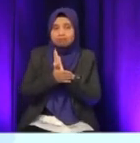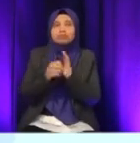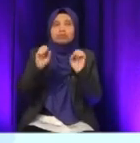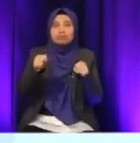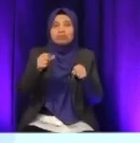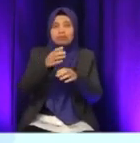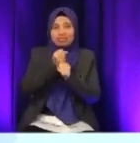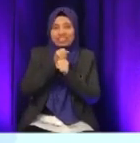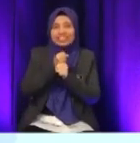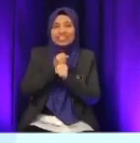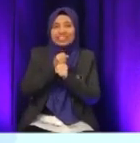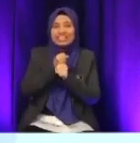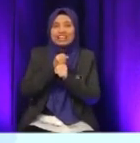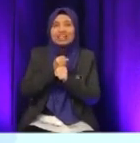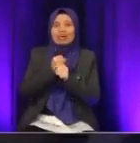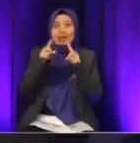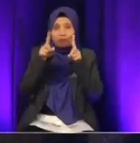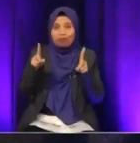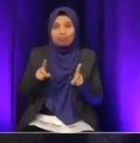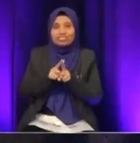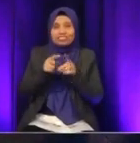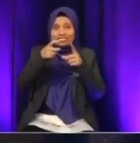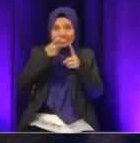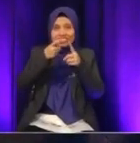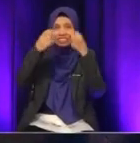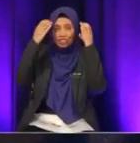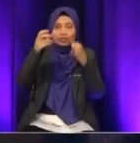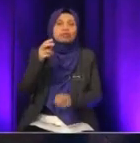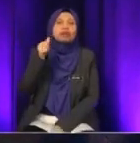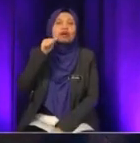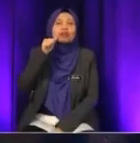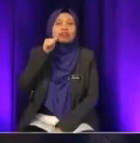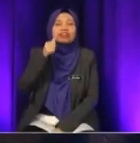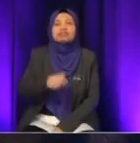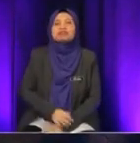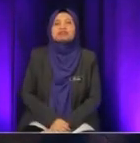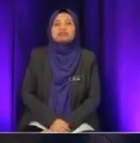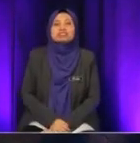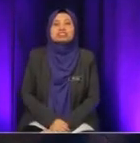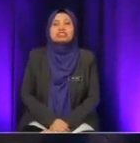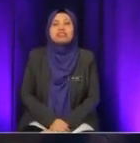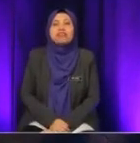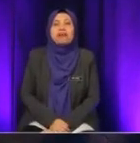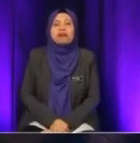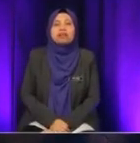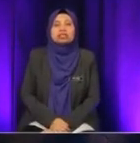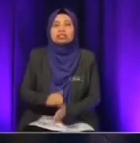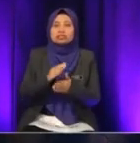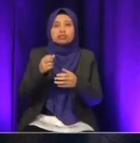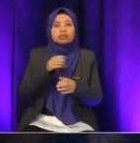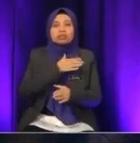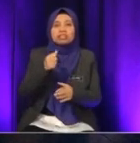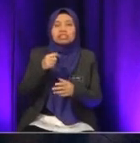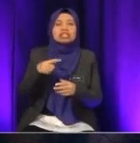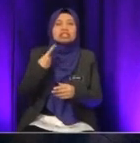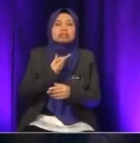Remember that, pupils? Okay. Okay. All right. All right. All so right. I think we are done with this one. Mm-hmm.